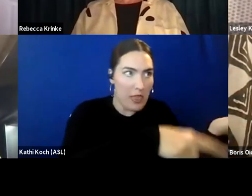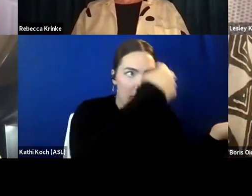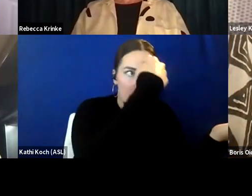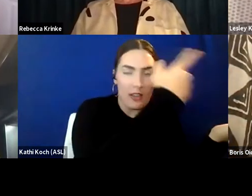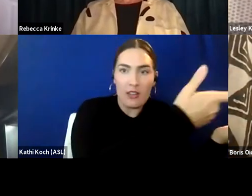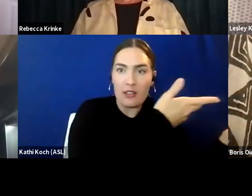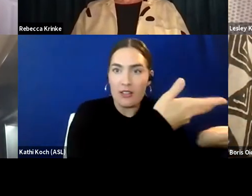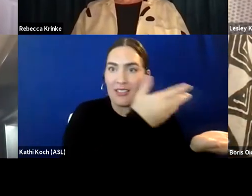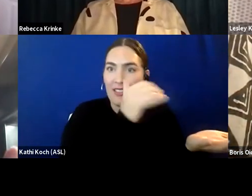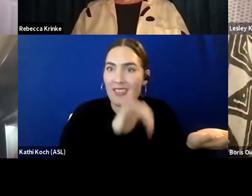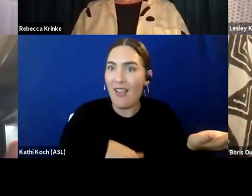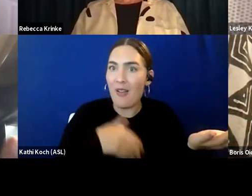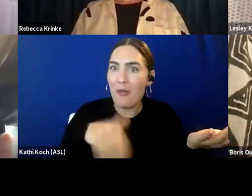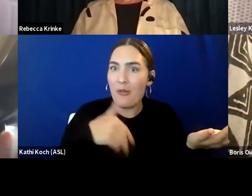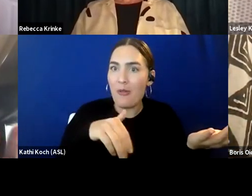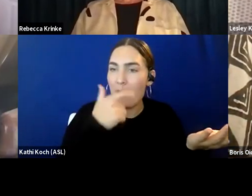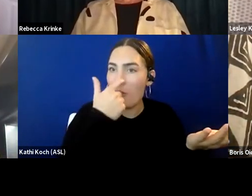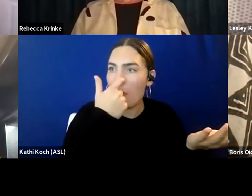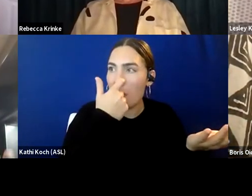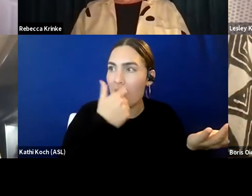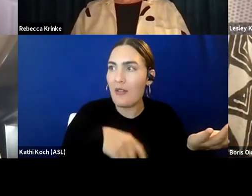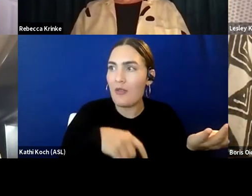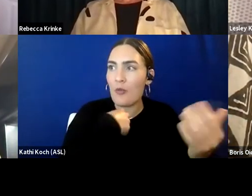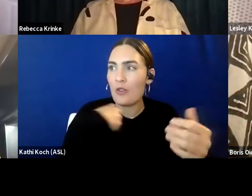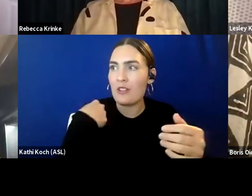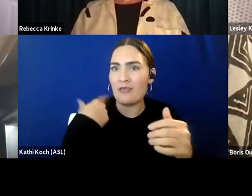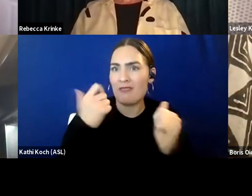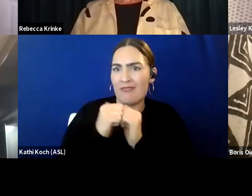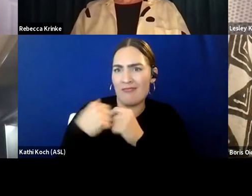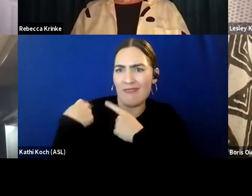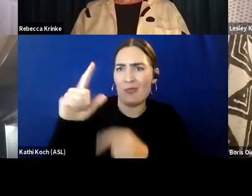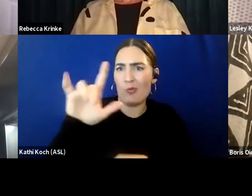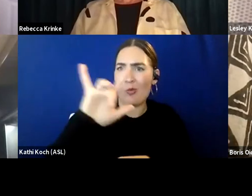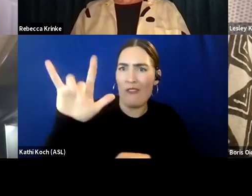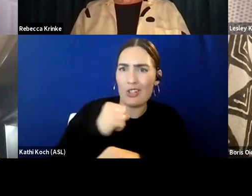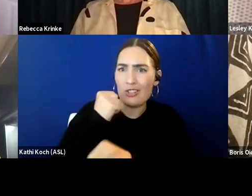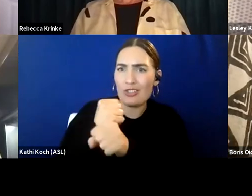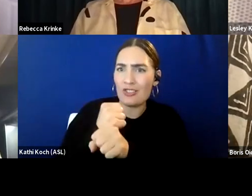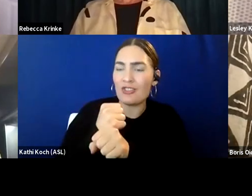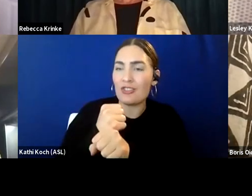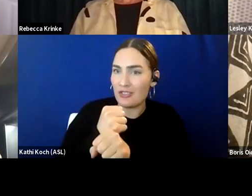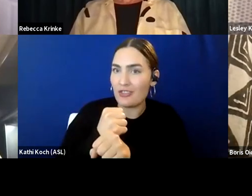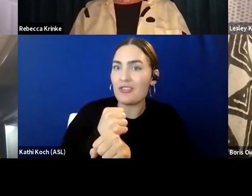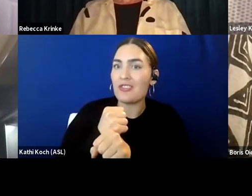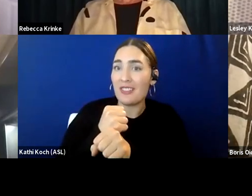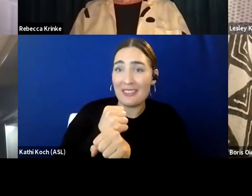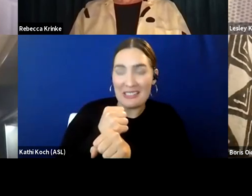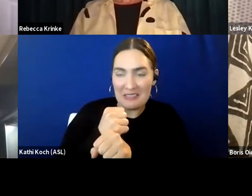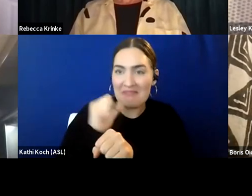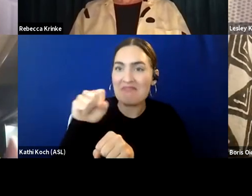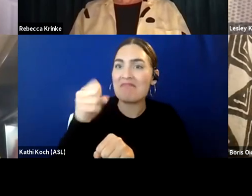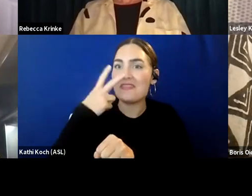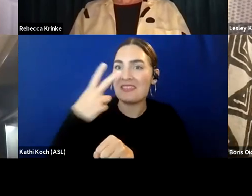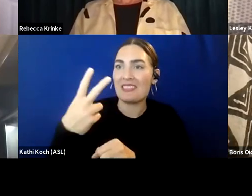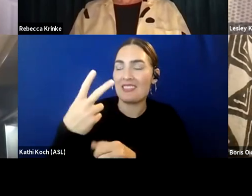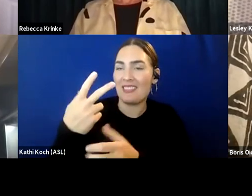individuals. And you know, we've been together 25 years and we do some of the same things, but we